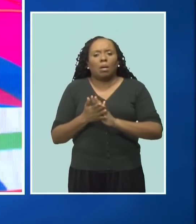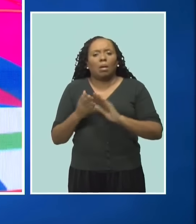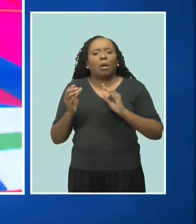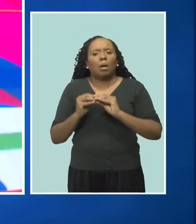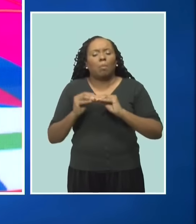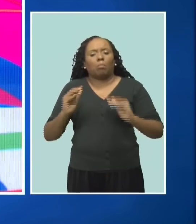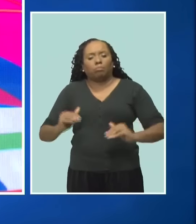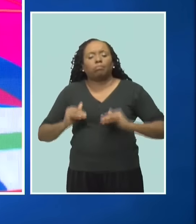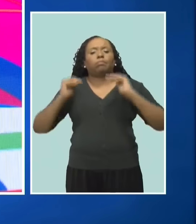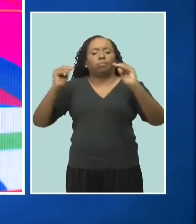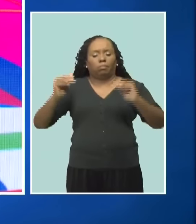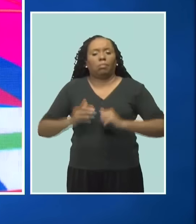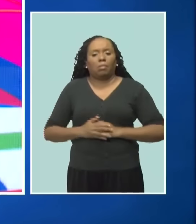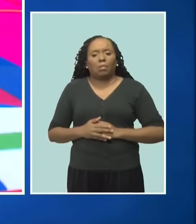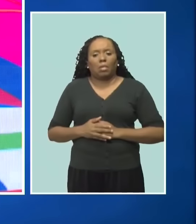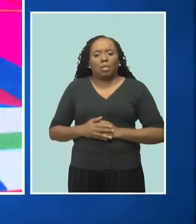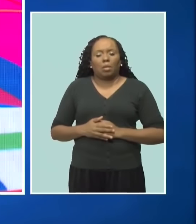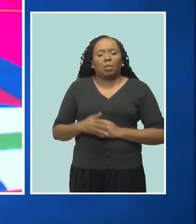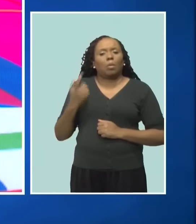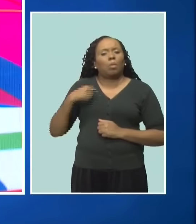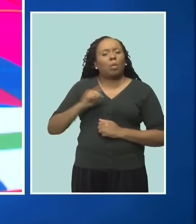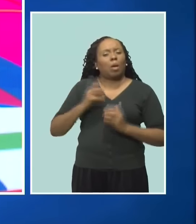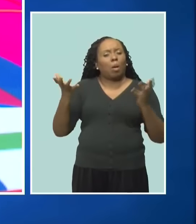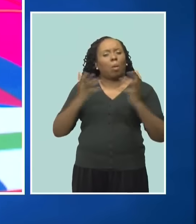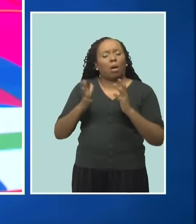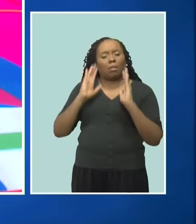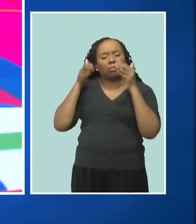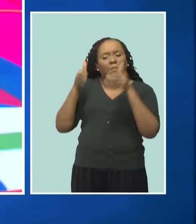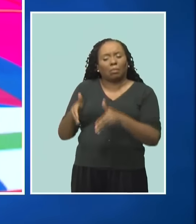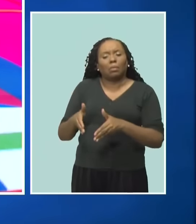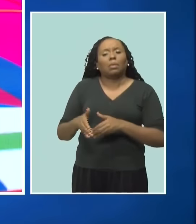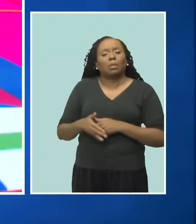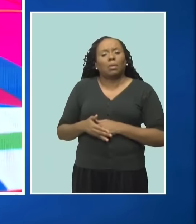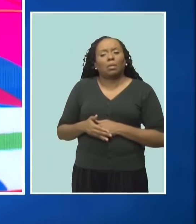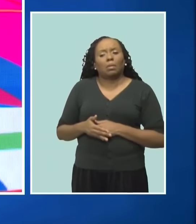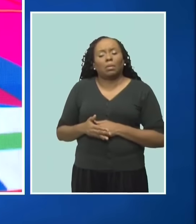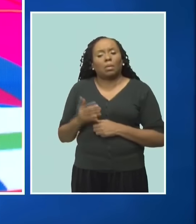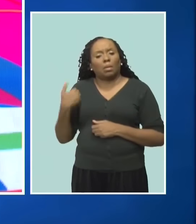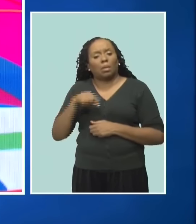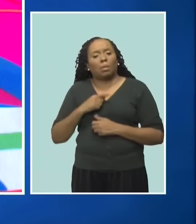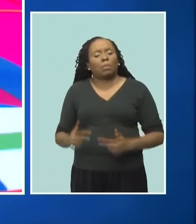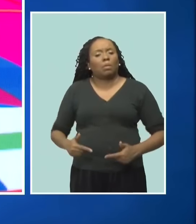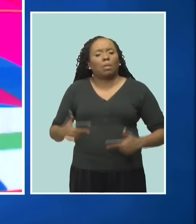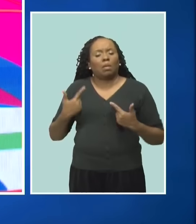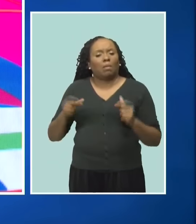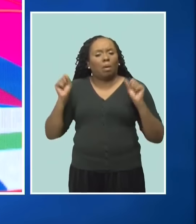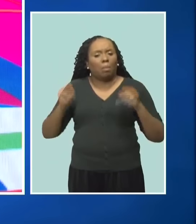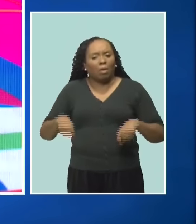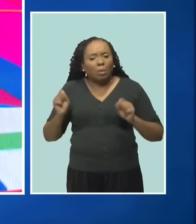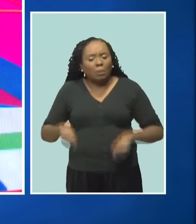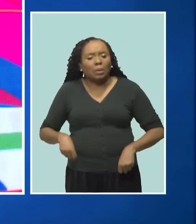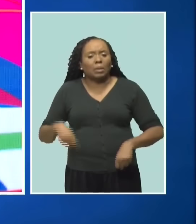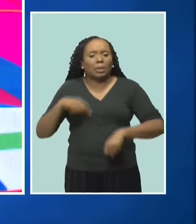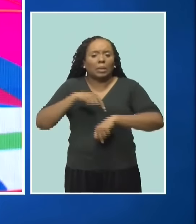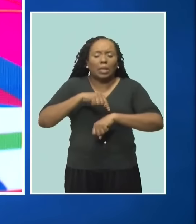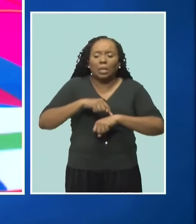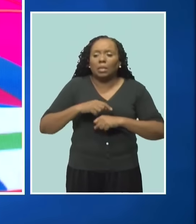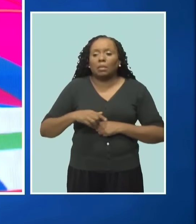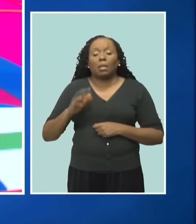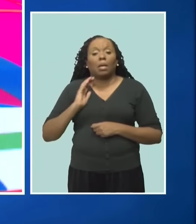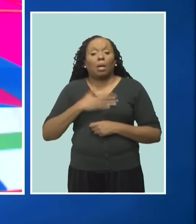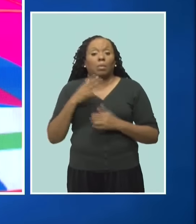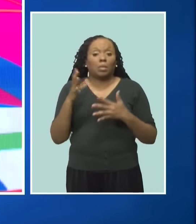be, is in fact not to lose sight of the fact that we do live in an age of possibility, and the choices that we